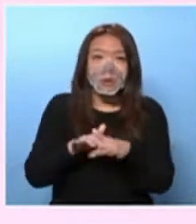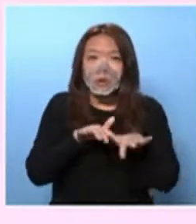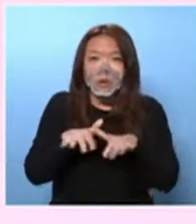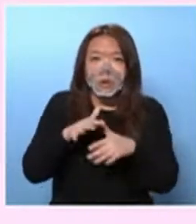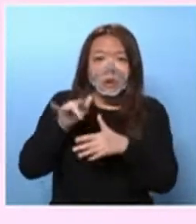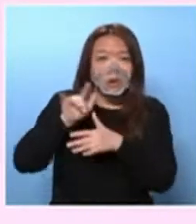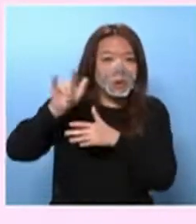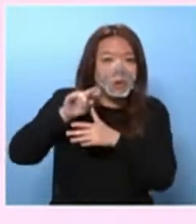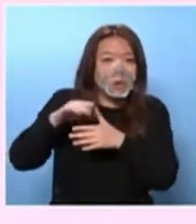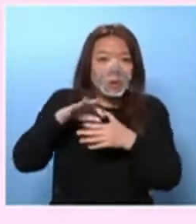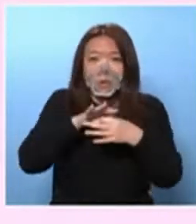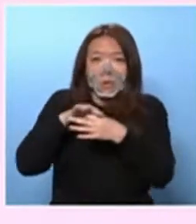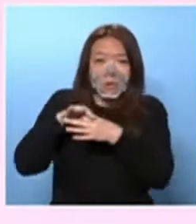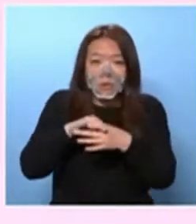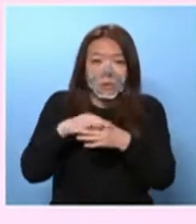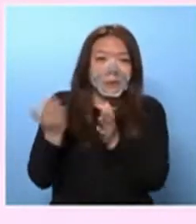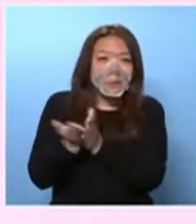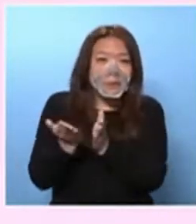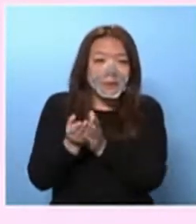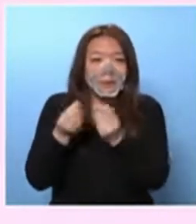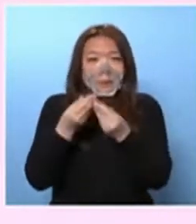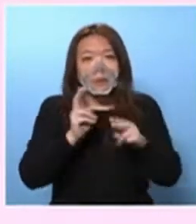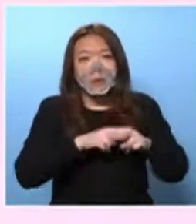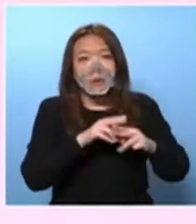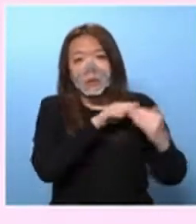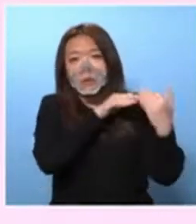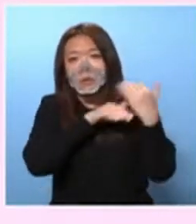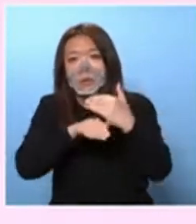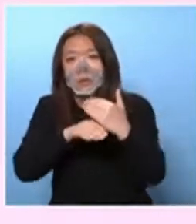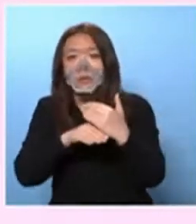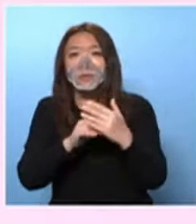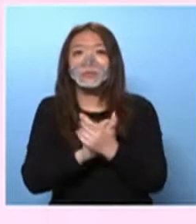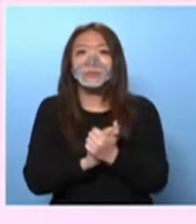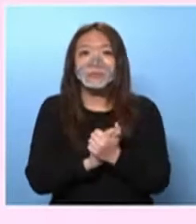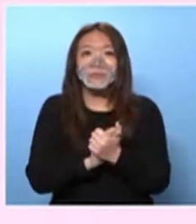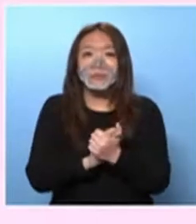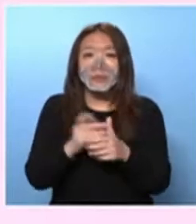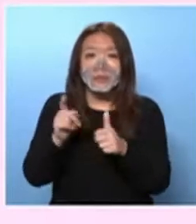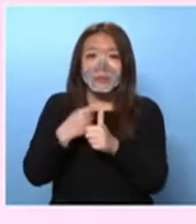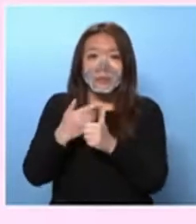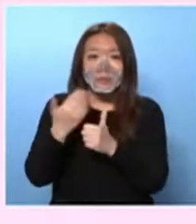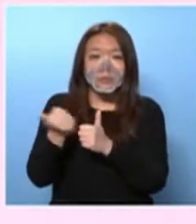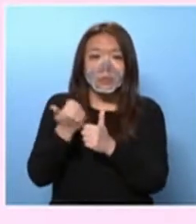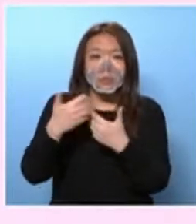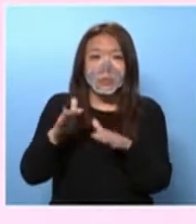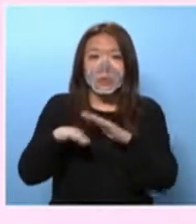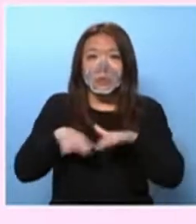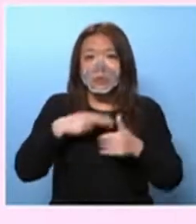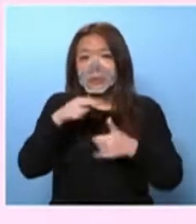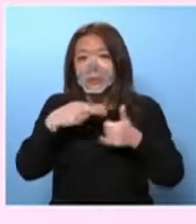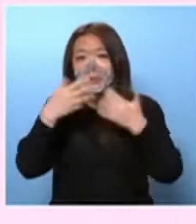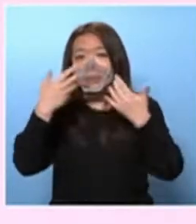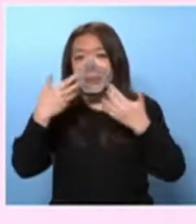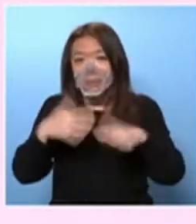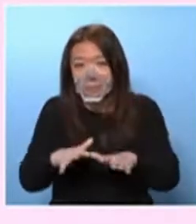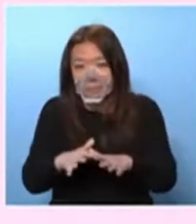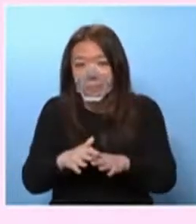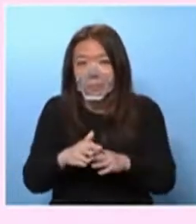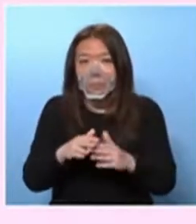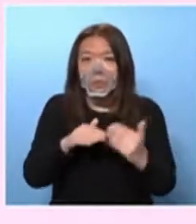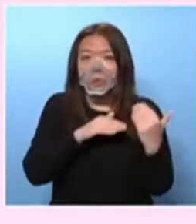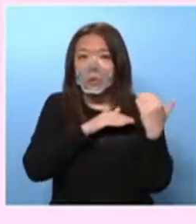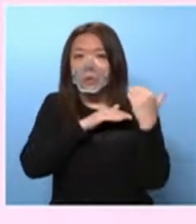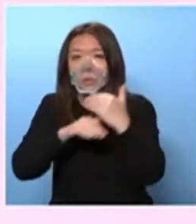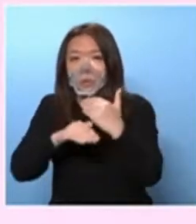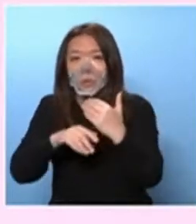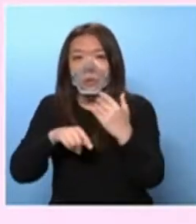intermodal cargo handling facility at the HKIA. This will allow export cargo from the mainland to complete security screening in advance